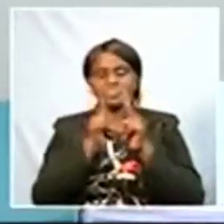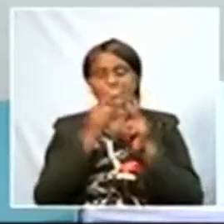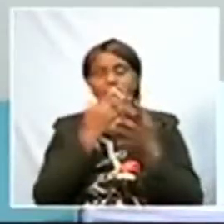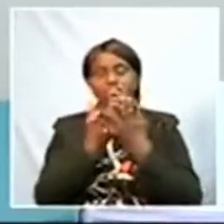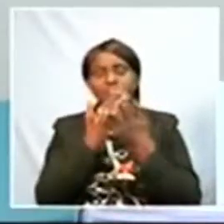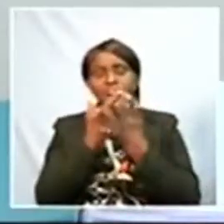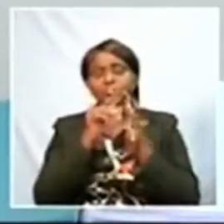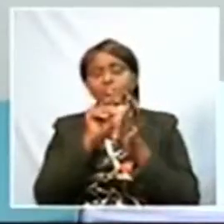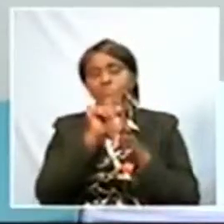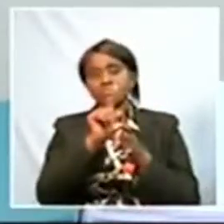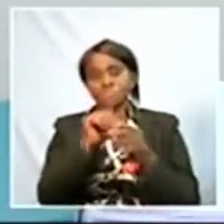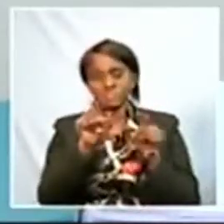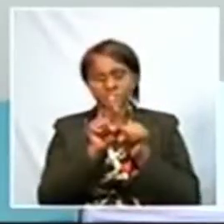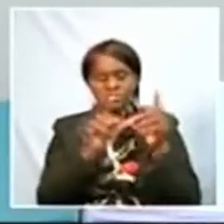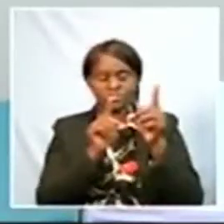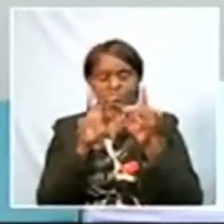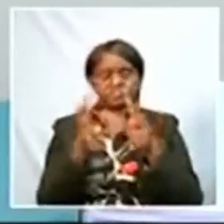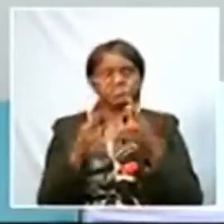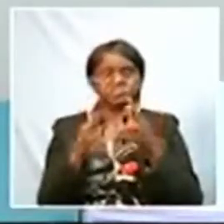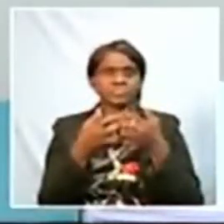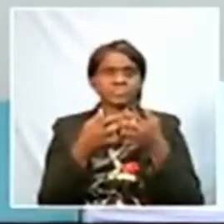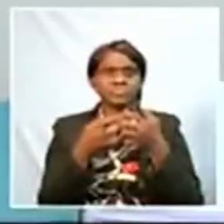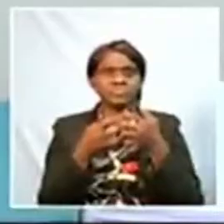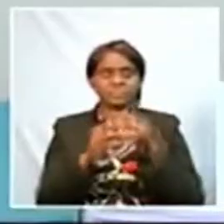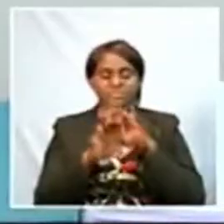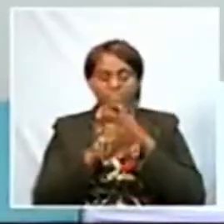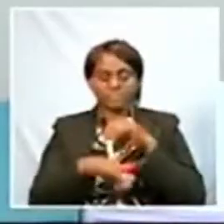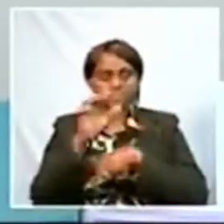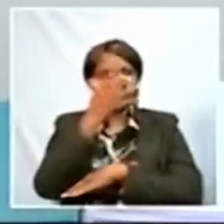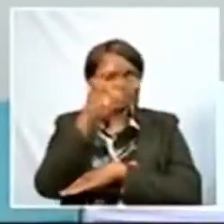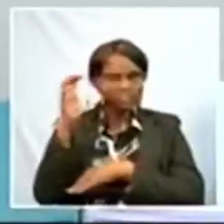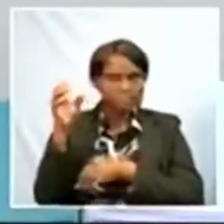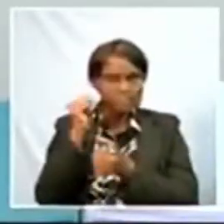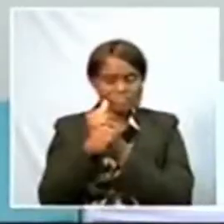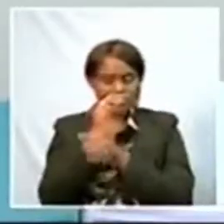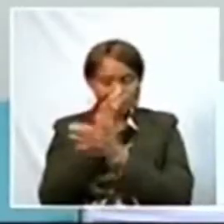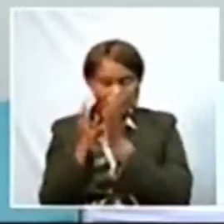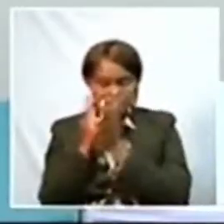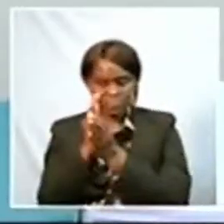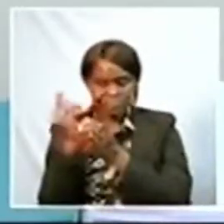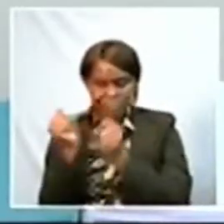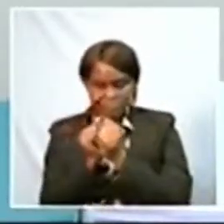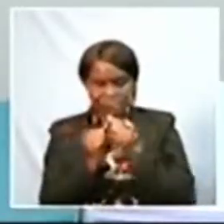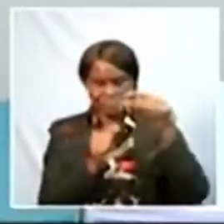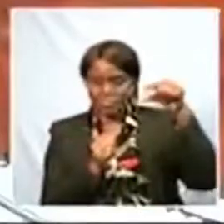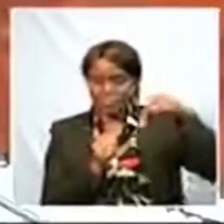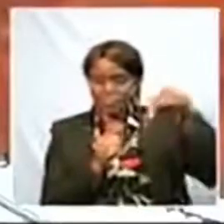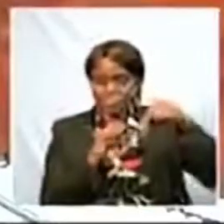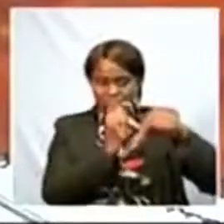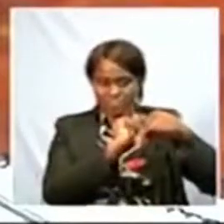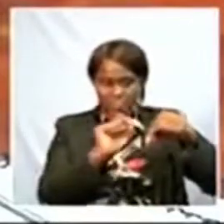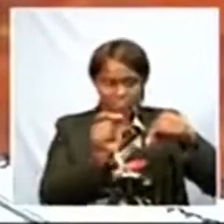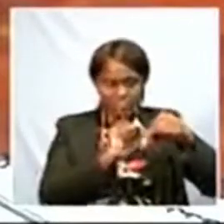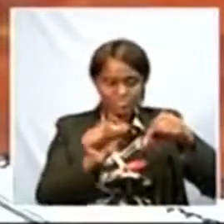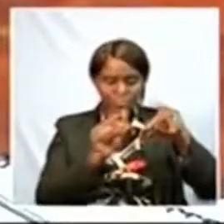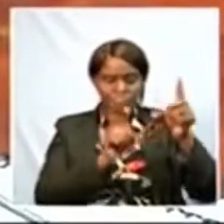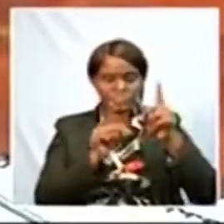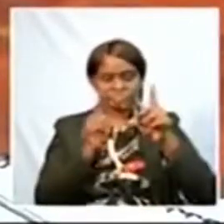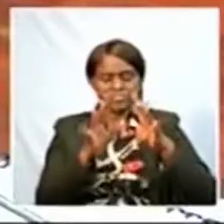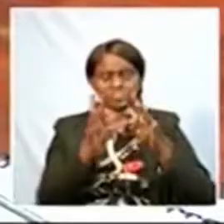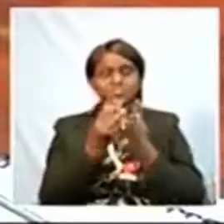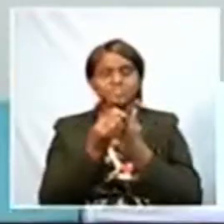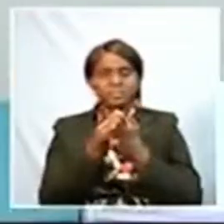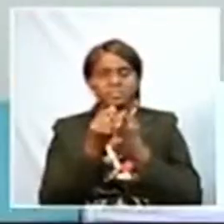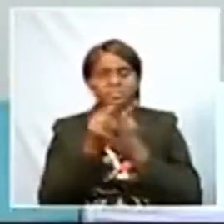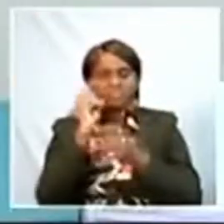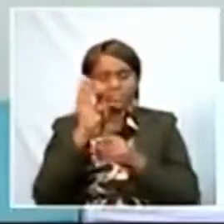that. Director engineer will sit under a tree with the contractor. They will come up with a quotation. The director